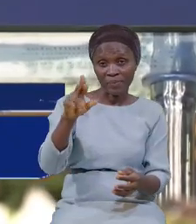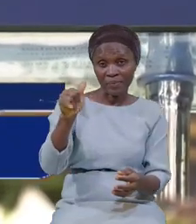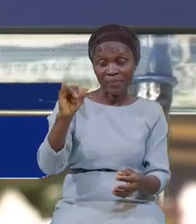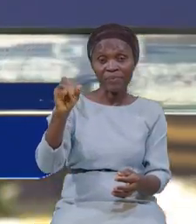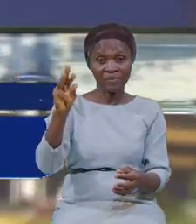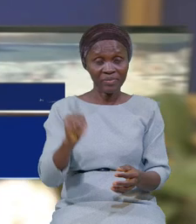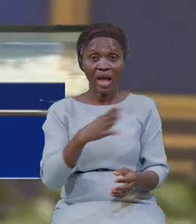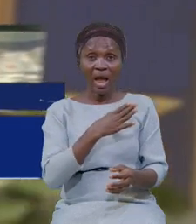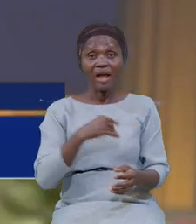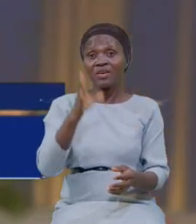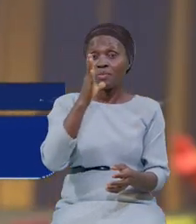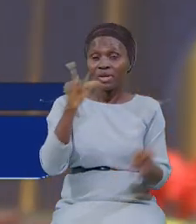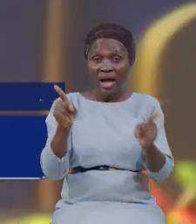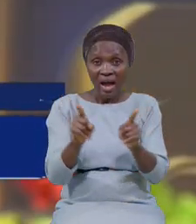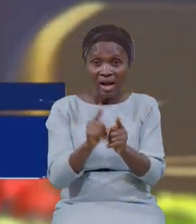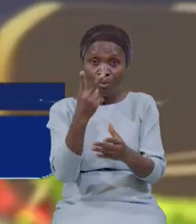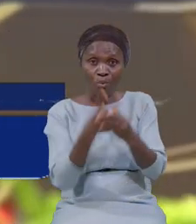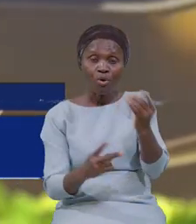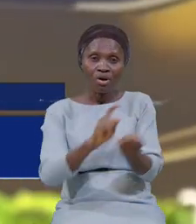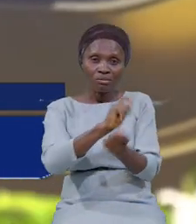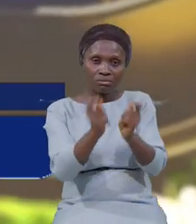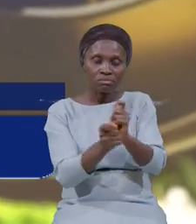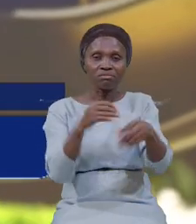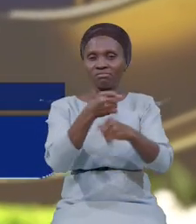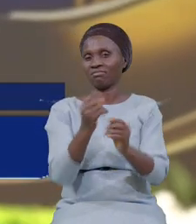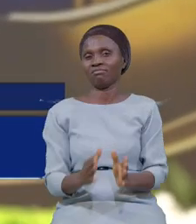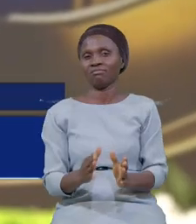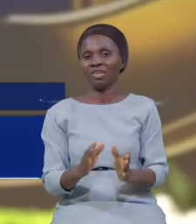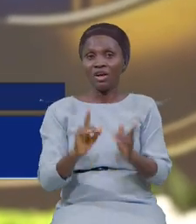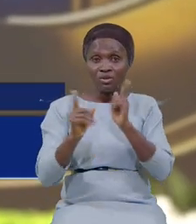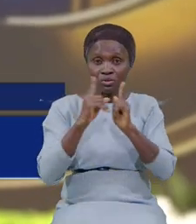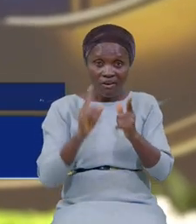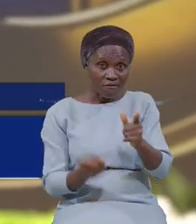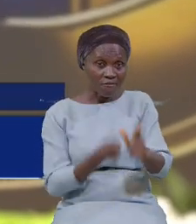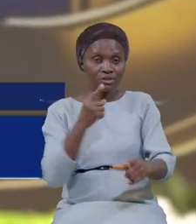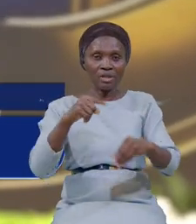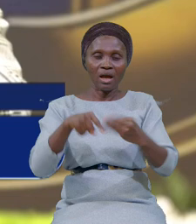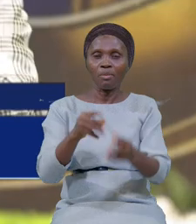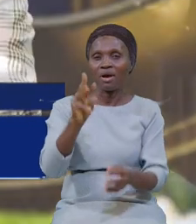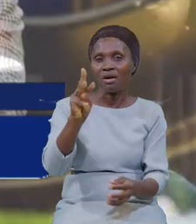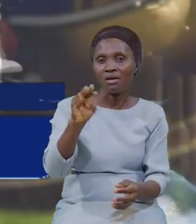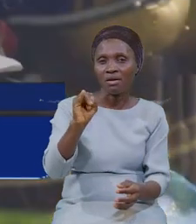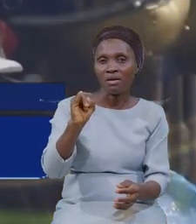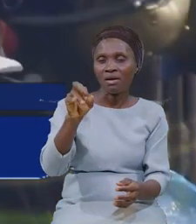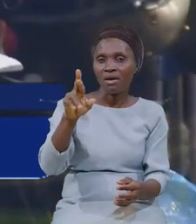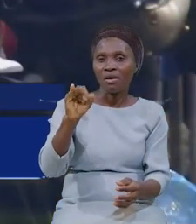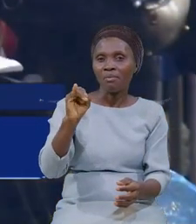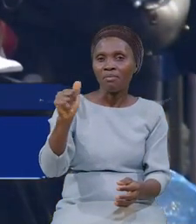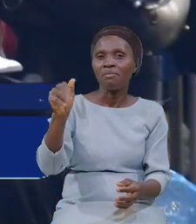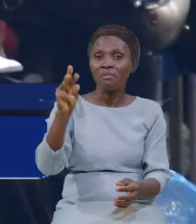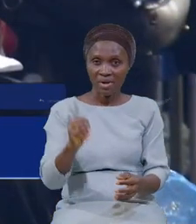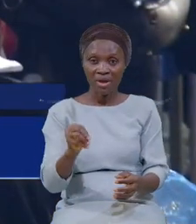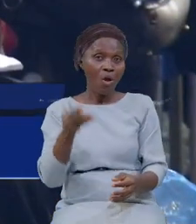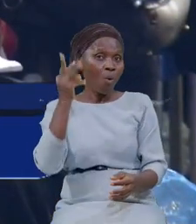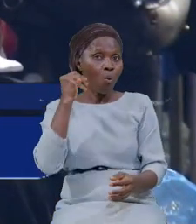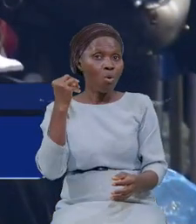change makers. I talk first of all about Miriam. The Miriam was a sister.